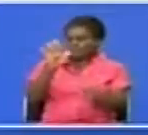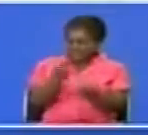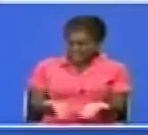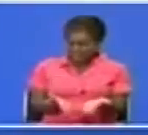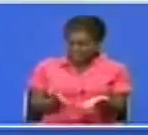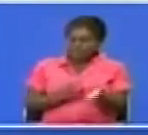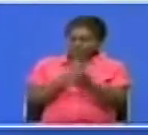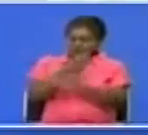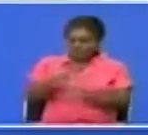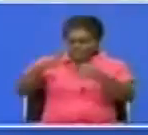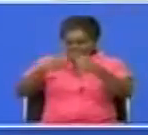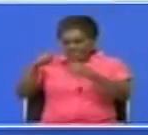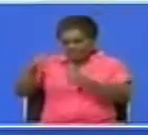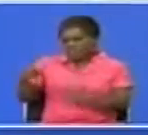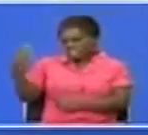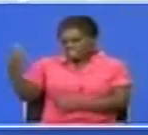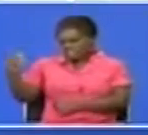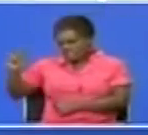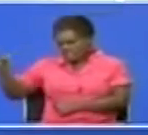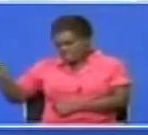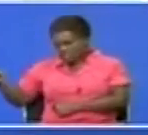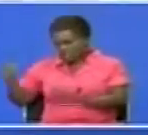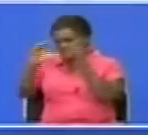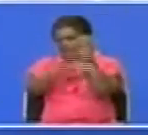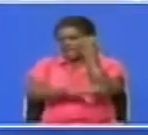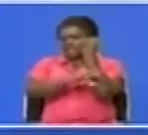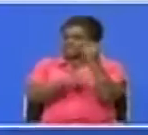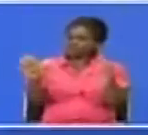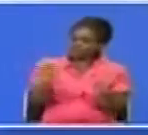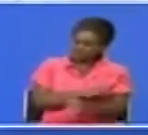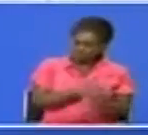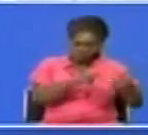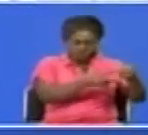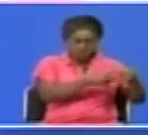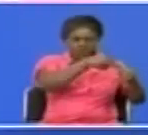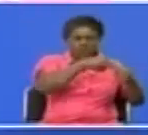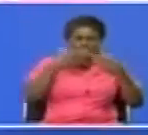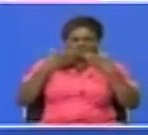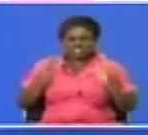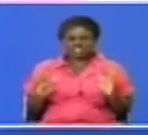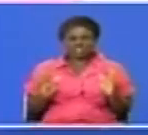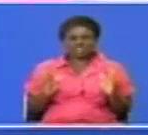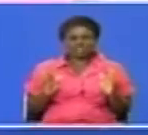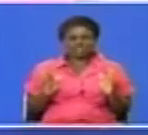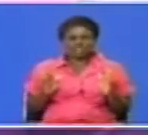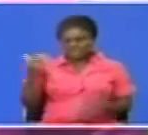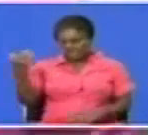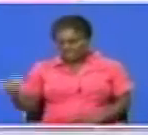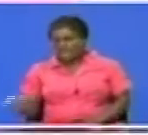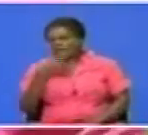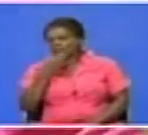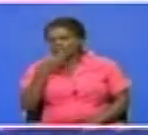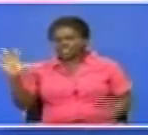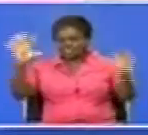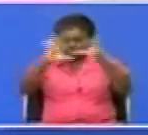far over 9.3 million girls countrywide have undergone FGM. These young men are going to join